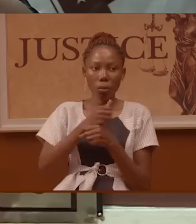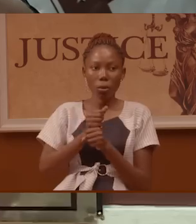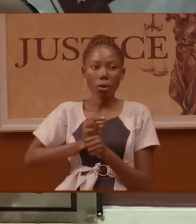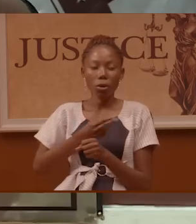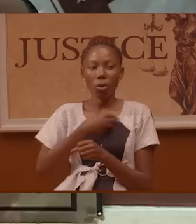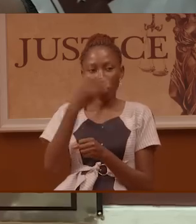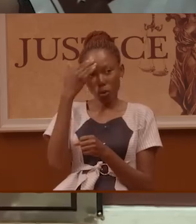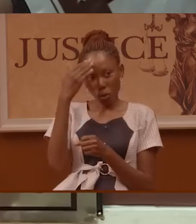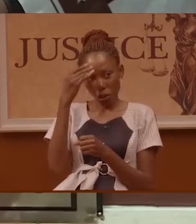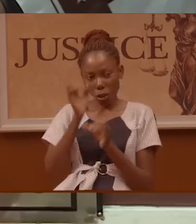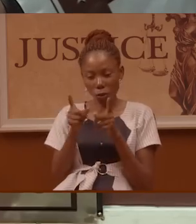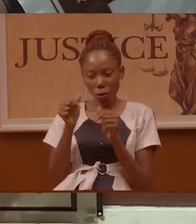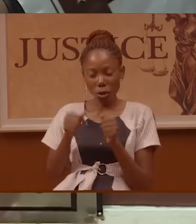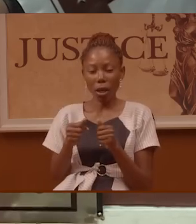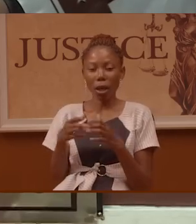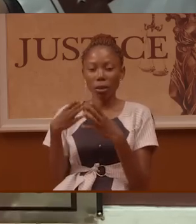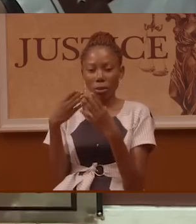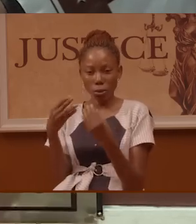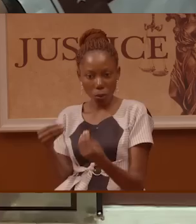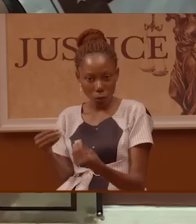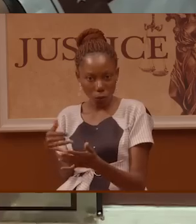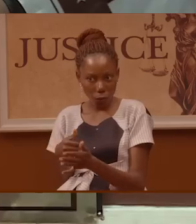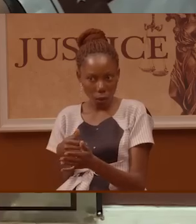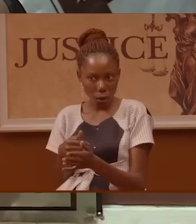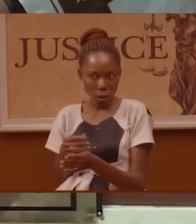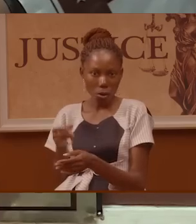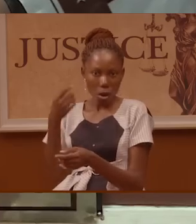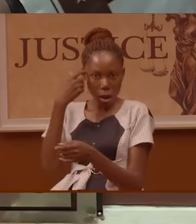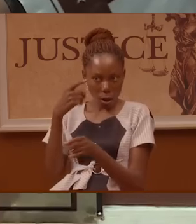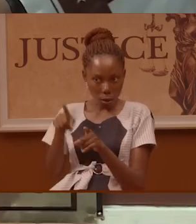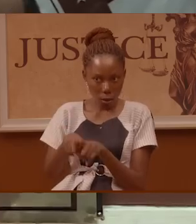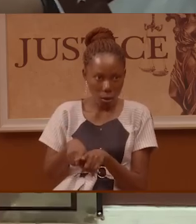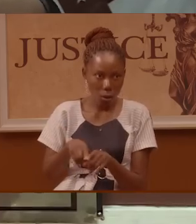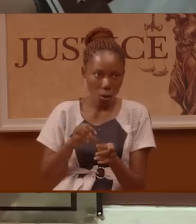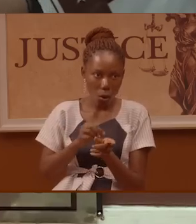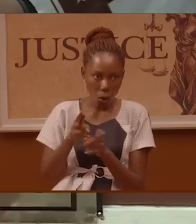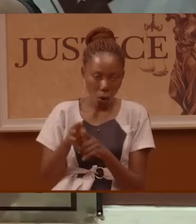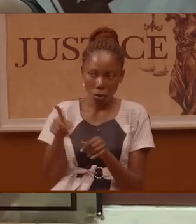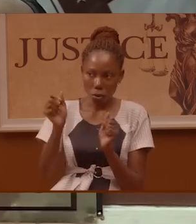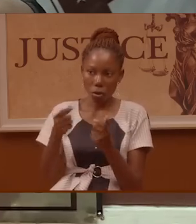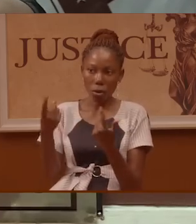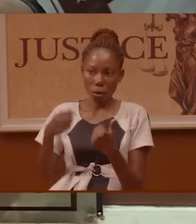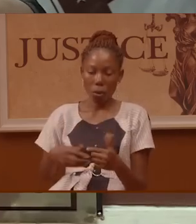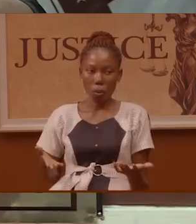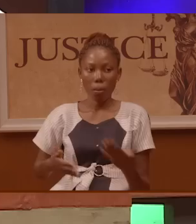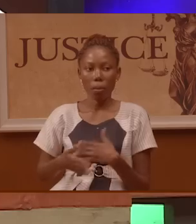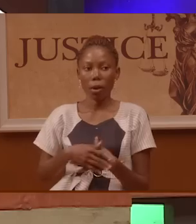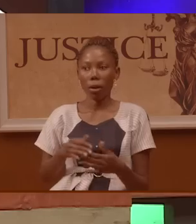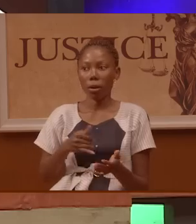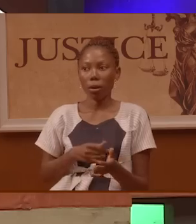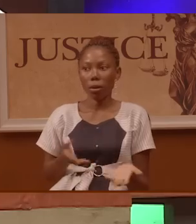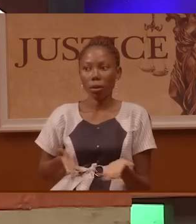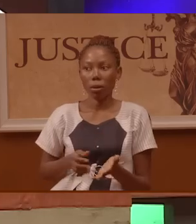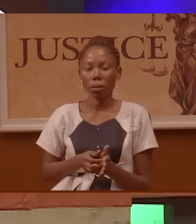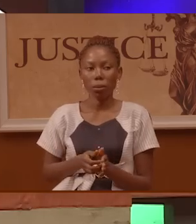and whether you've been able to reach a consensus and agreement. Otherwise, you can always come back here. There's a